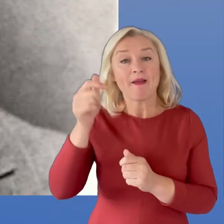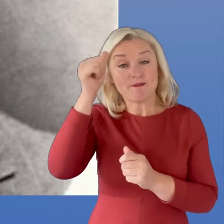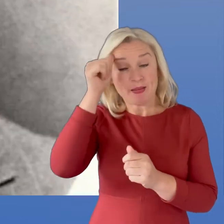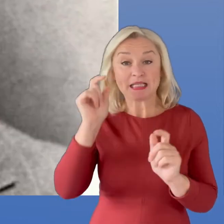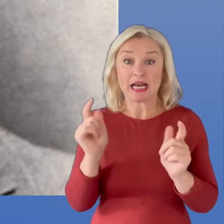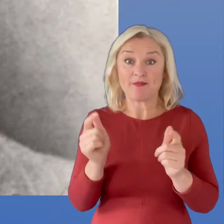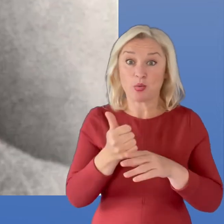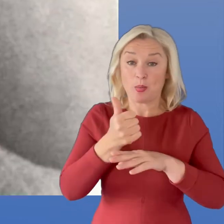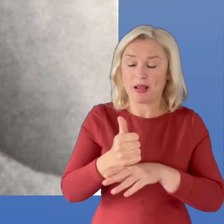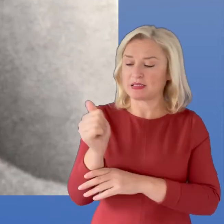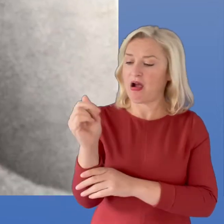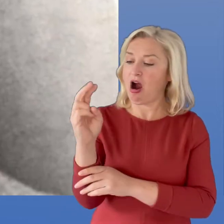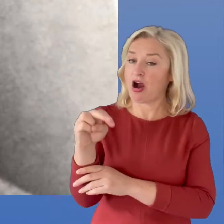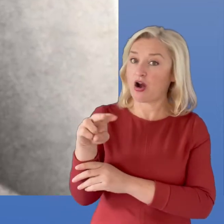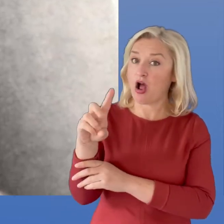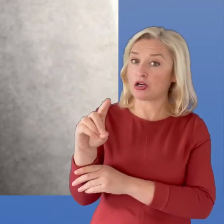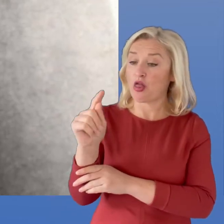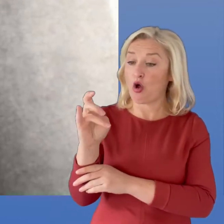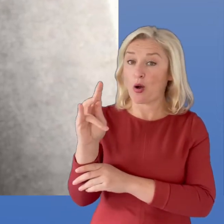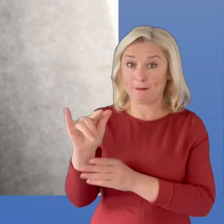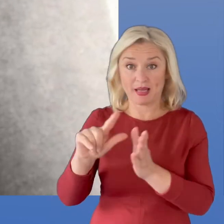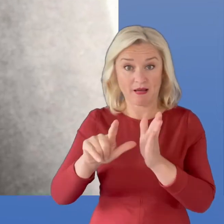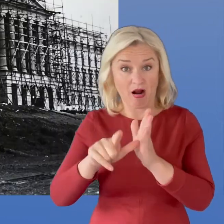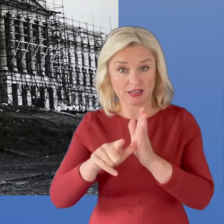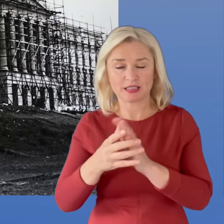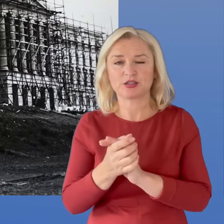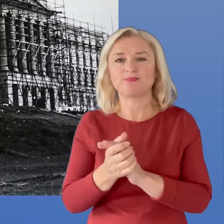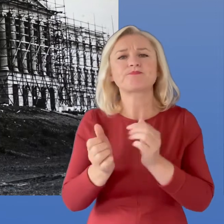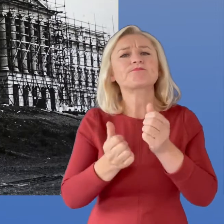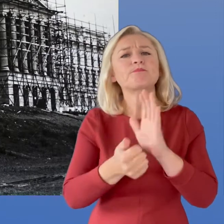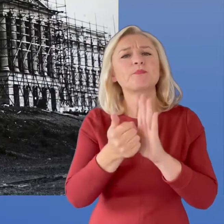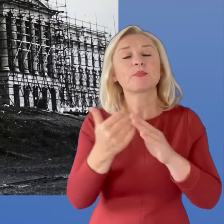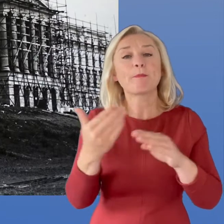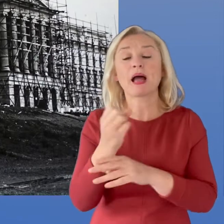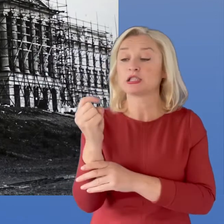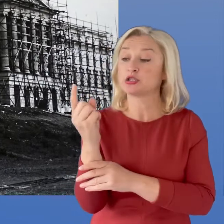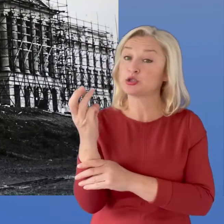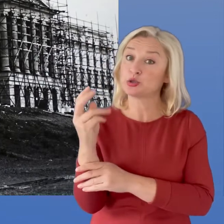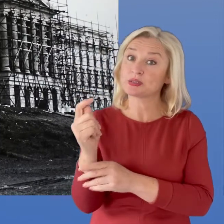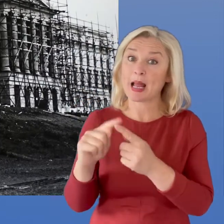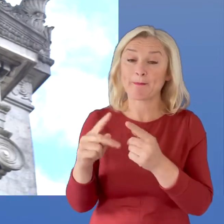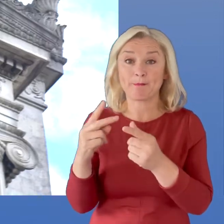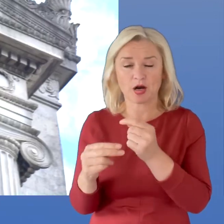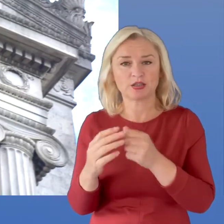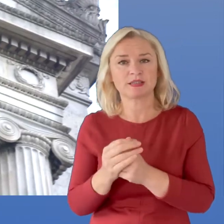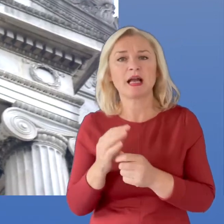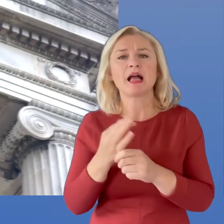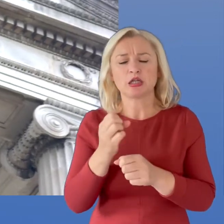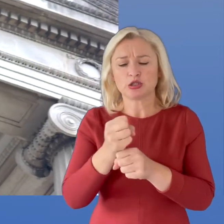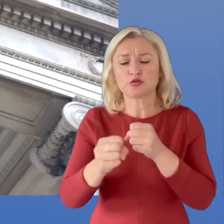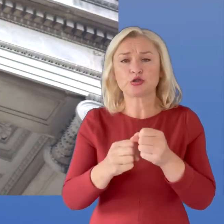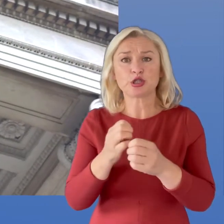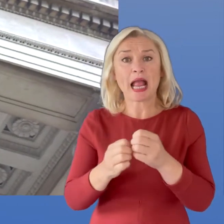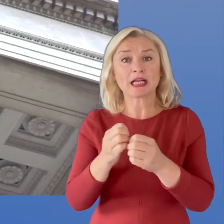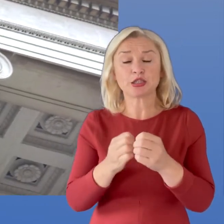Thornley. The actual building work was undertaken by the construction company Stewart & Partners, with Sir Douglas Fox & Partners as